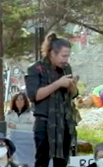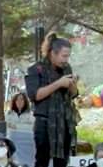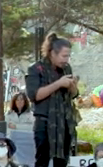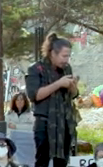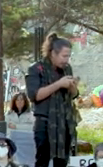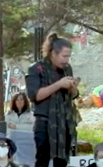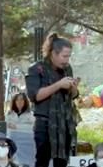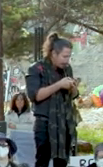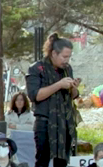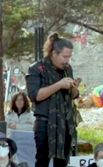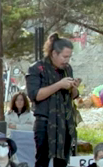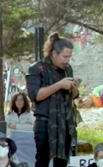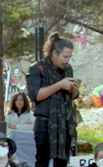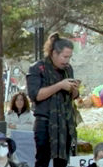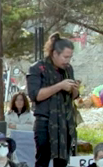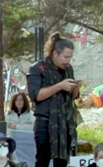Yola Colber.